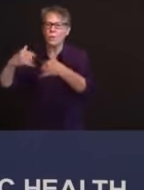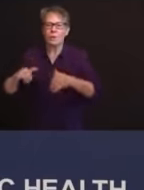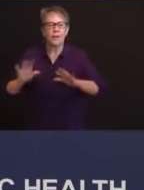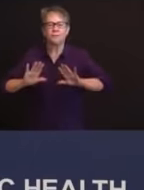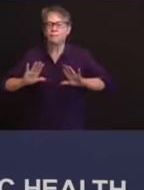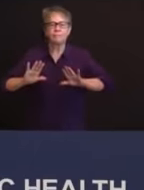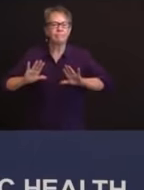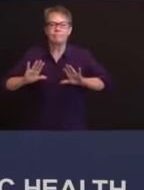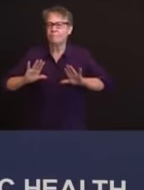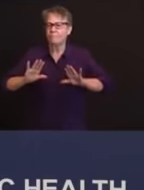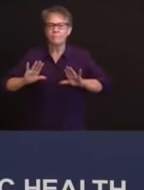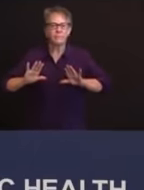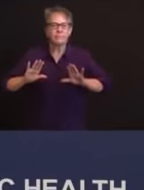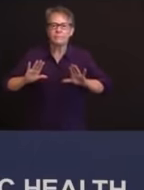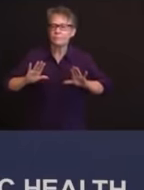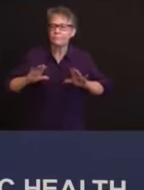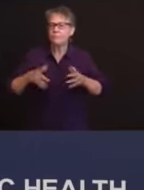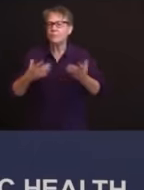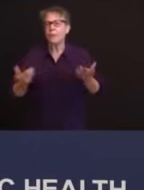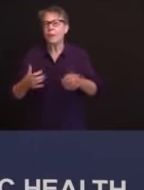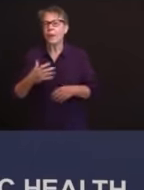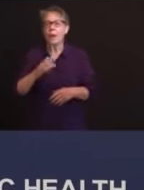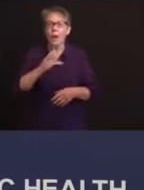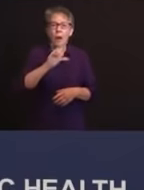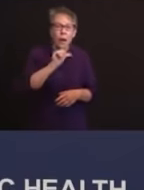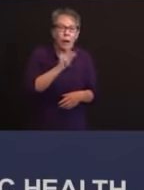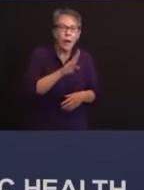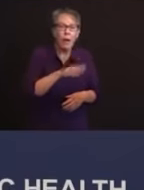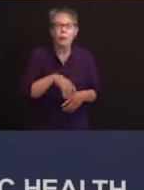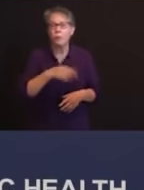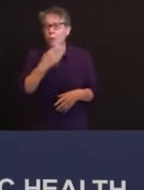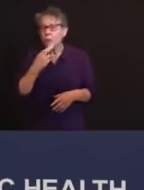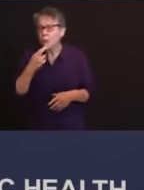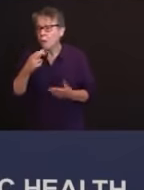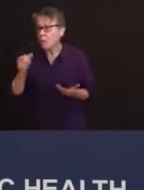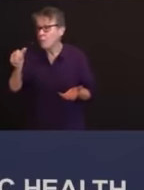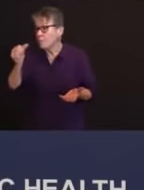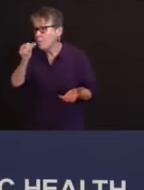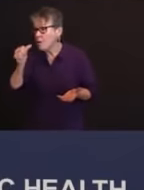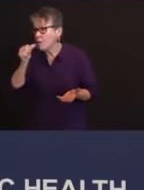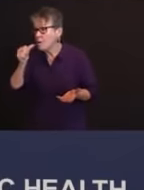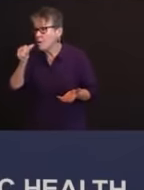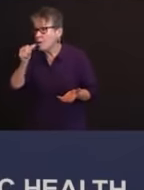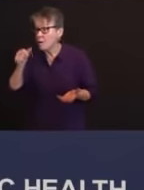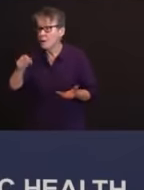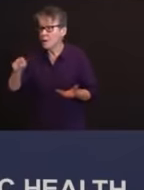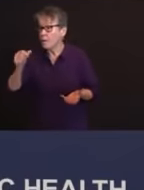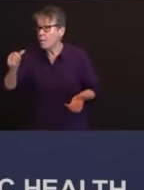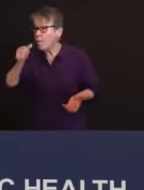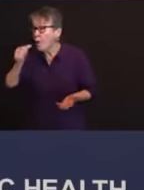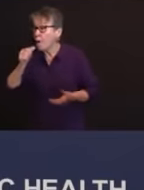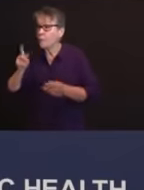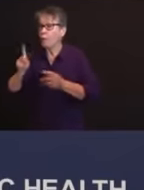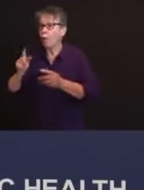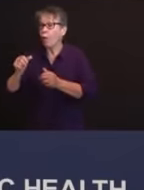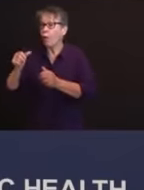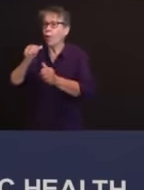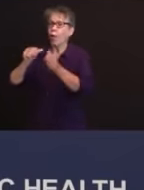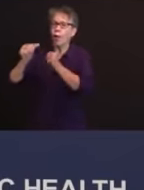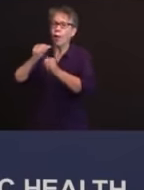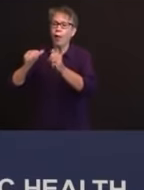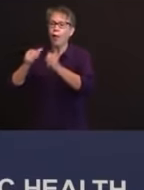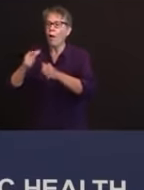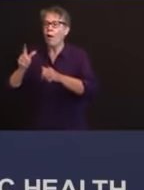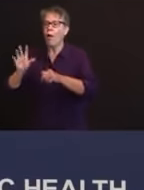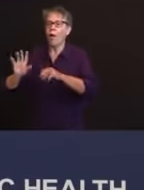especially restaurants with bars, as the night wore on. Judy, I think we've spoken to this publicly. You and I have spoken privately.